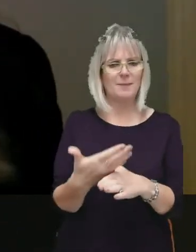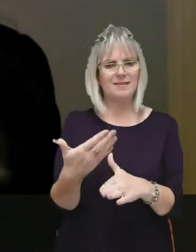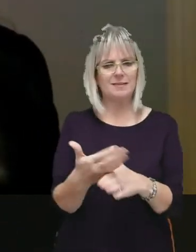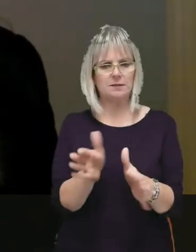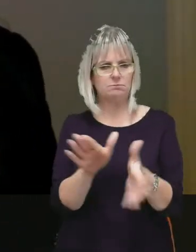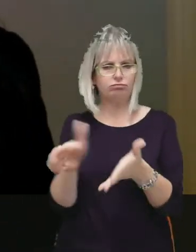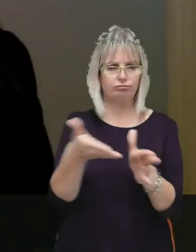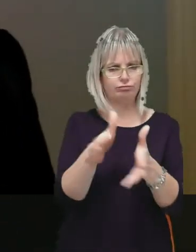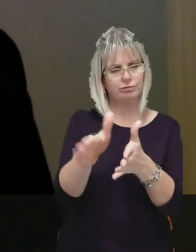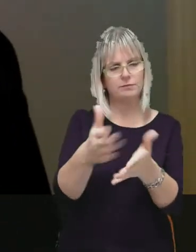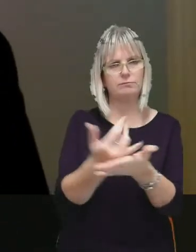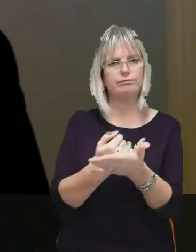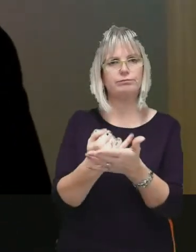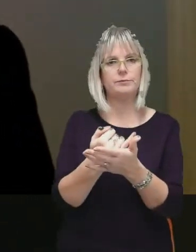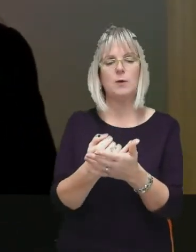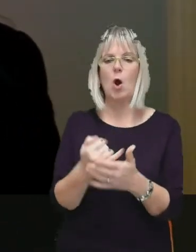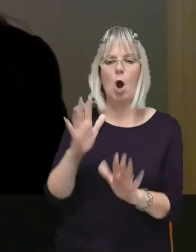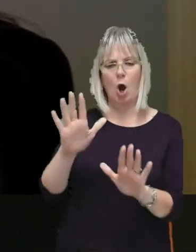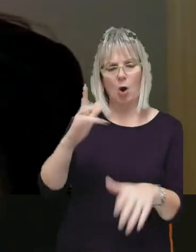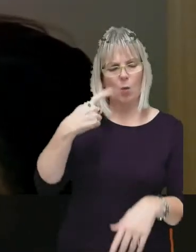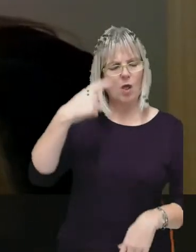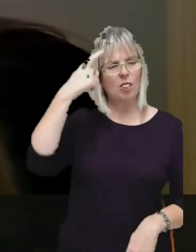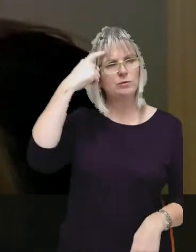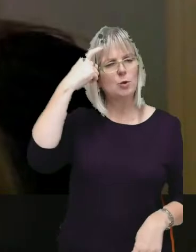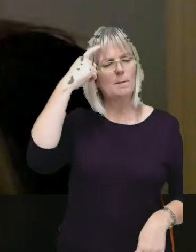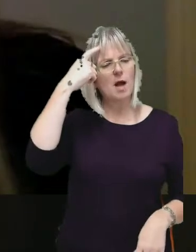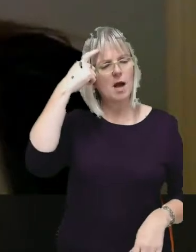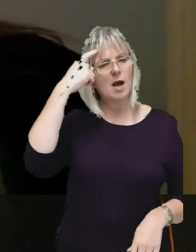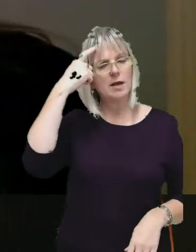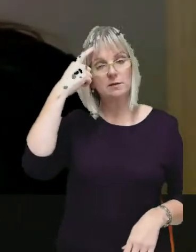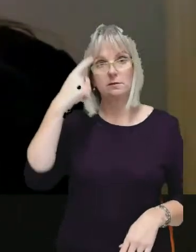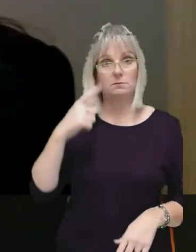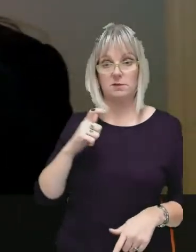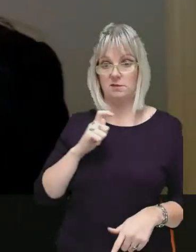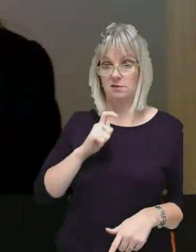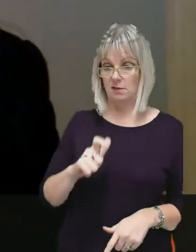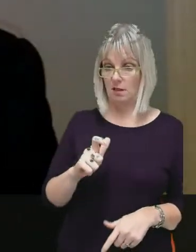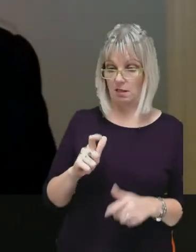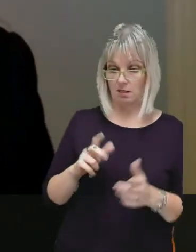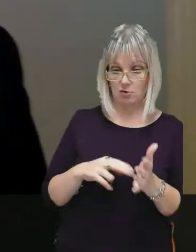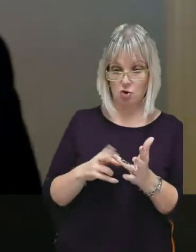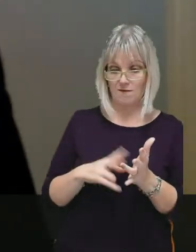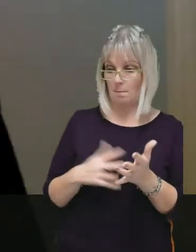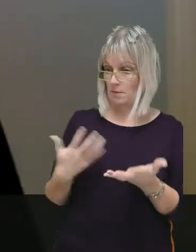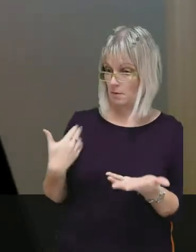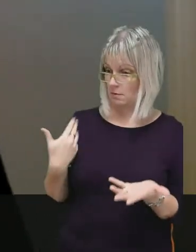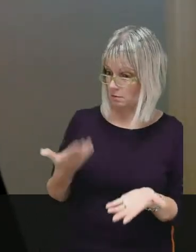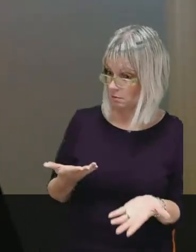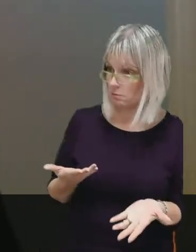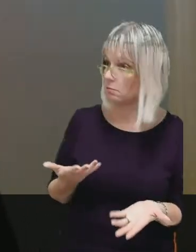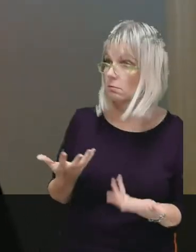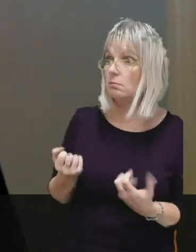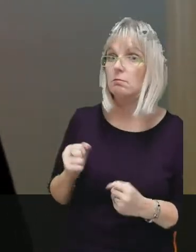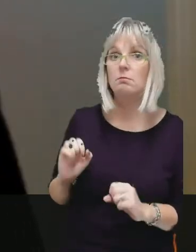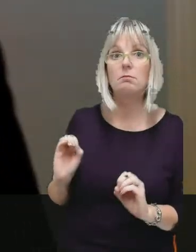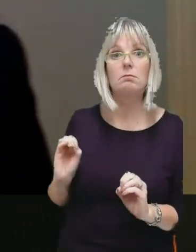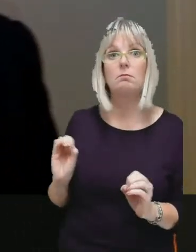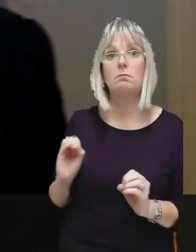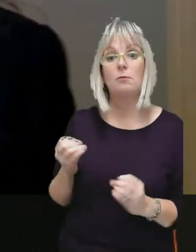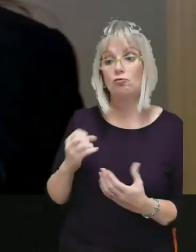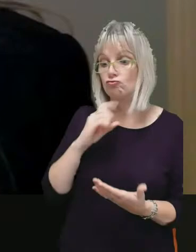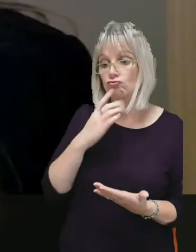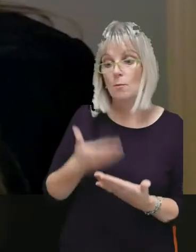It was on the top of their minds, apparently. But here we are in November, and we still haven't had that. The deputy mayor